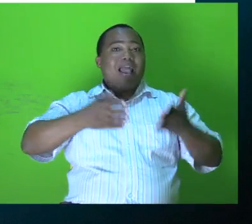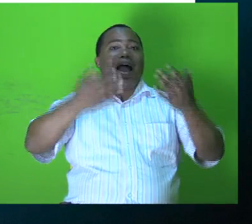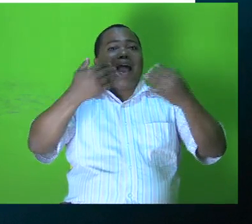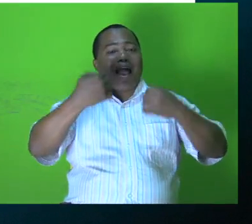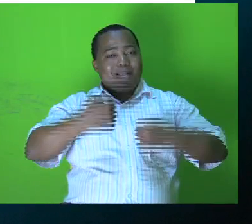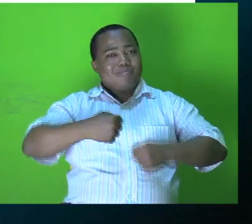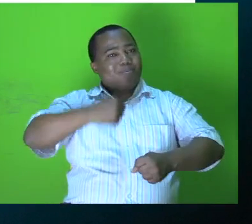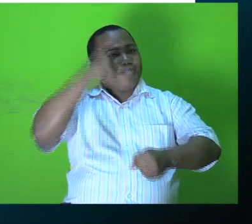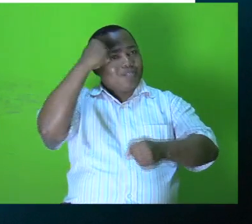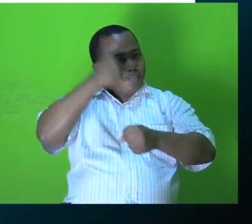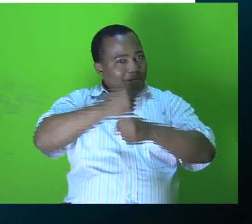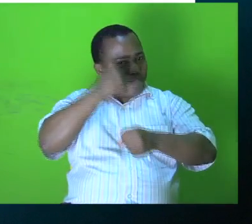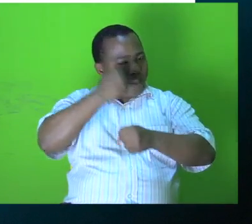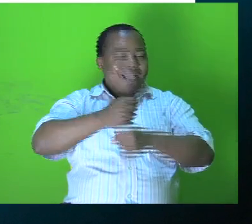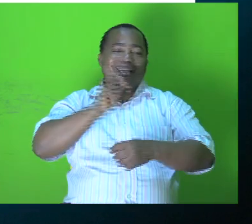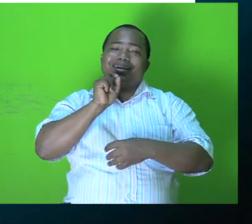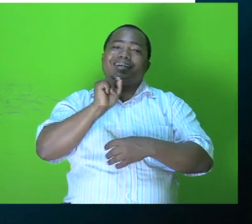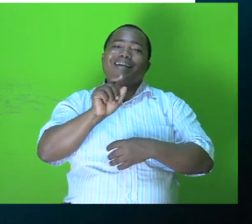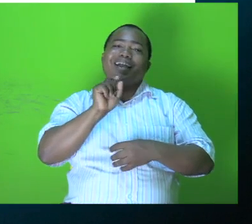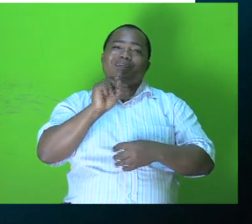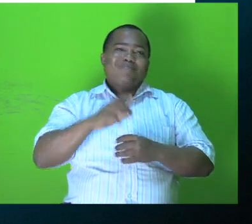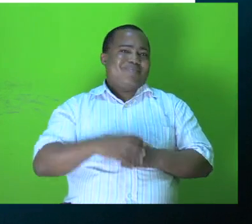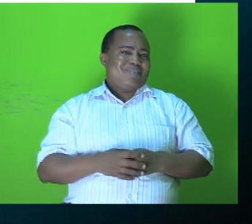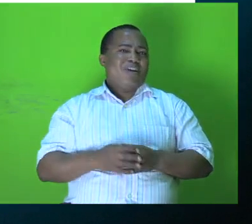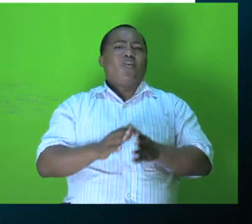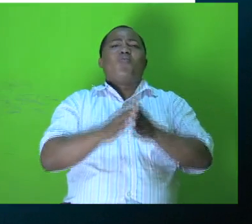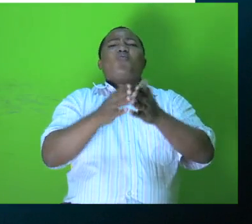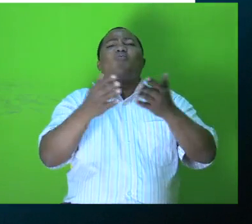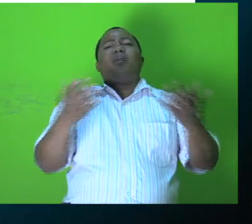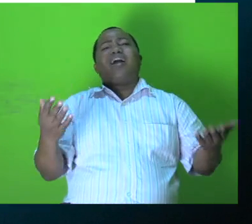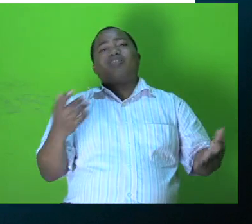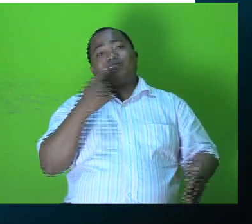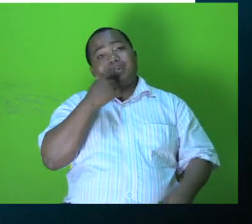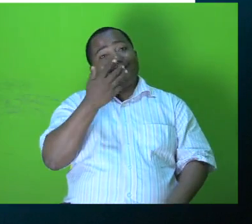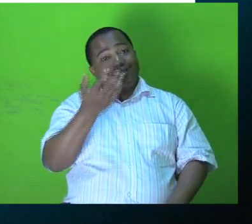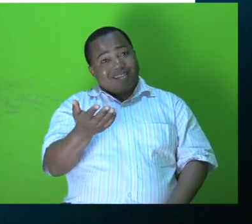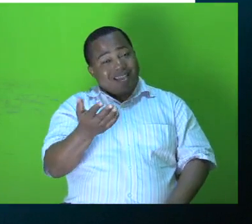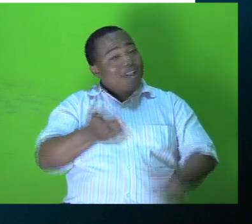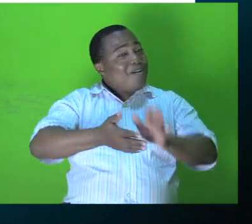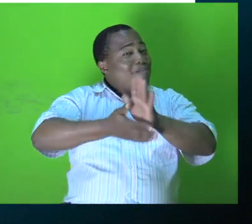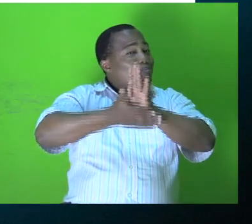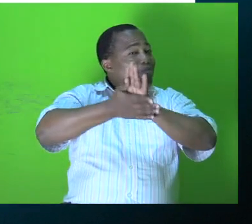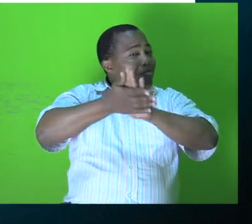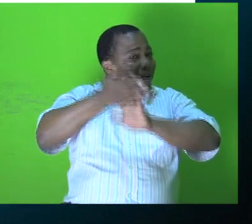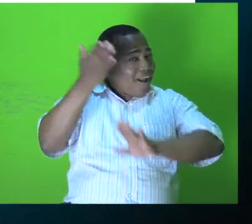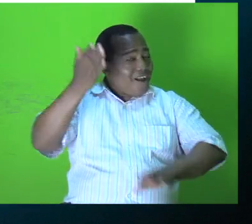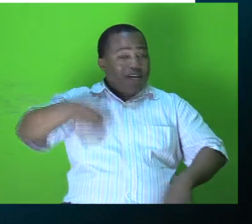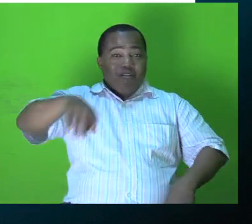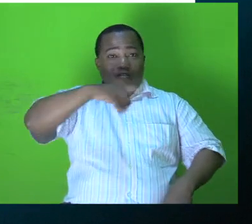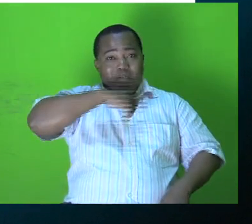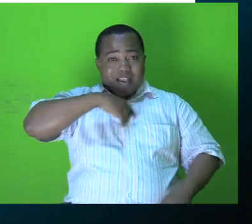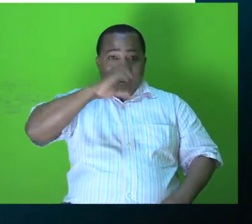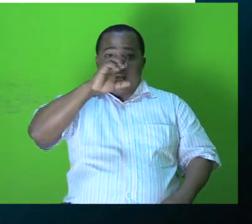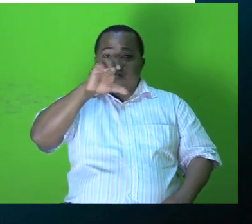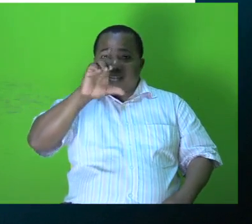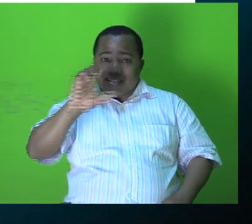make gametes. So what do we see here? Initially, we have a cell with